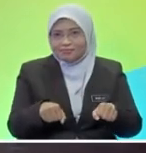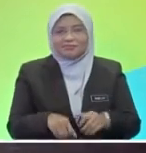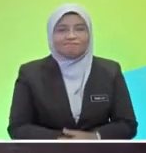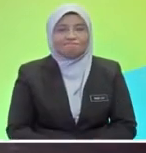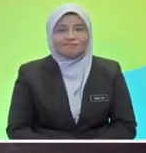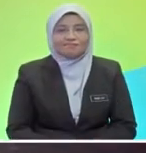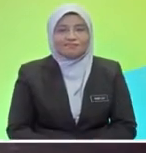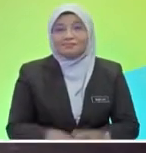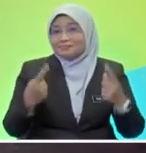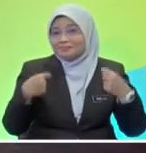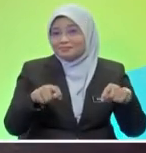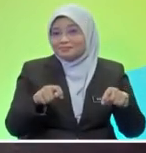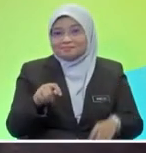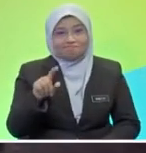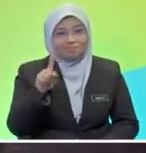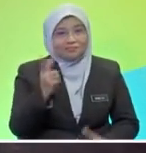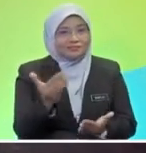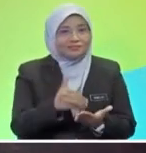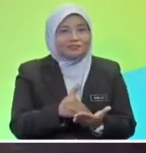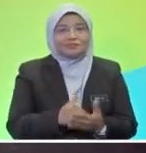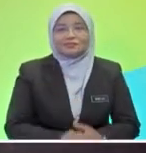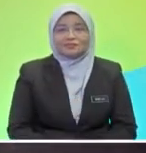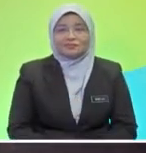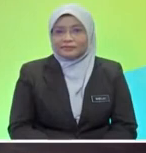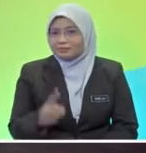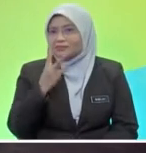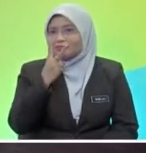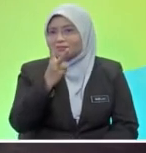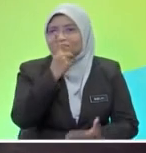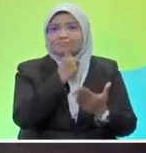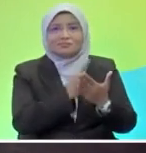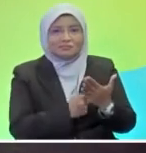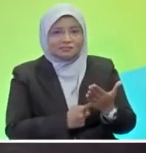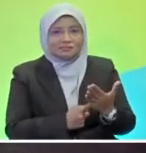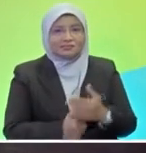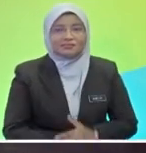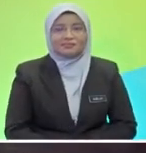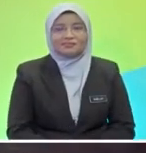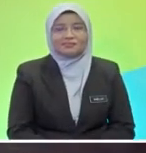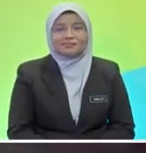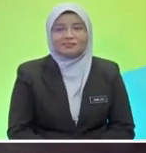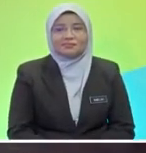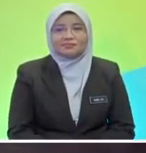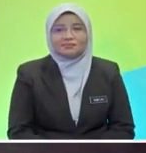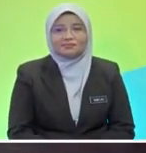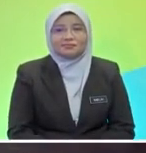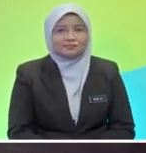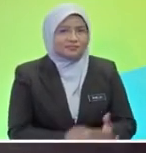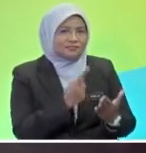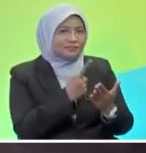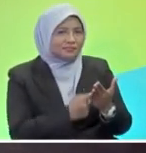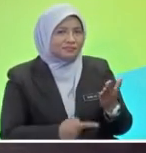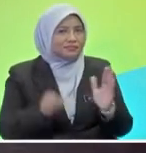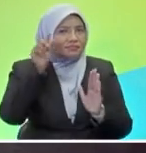throw once more. Mm-hmm. Children, what you think will come this time? Which what picture will come? Get ready